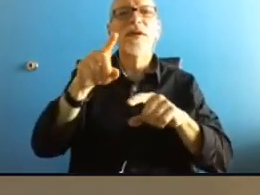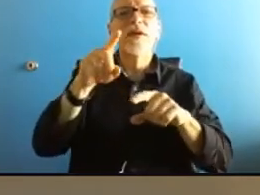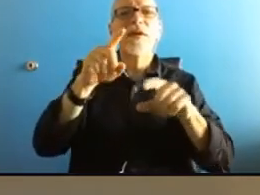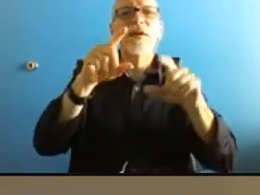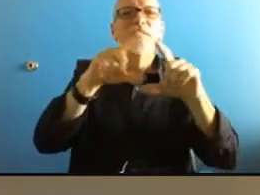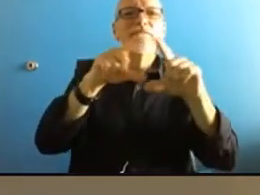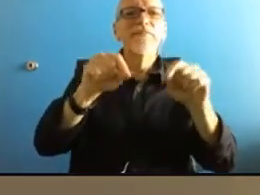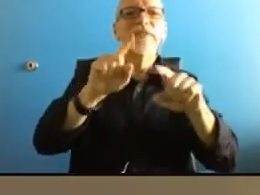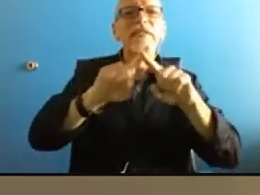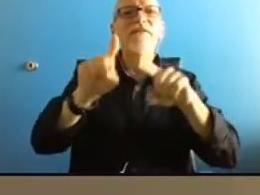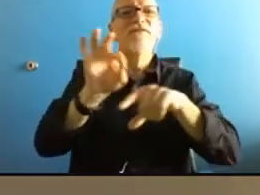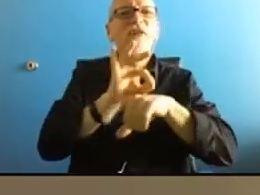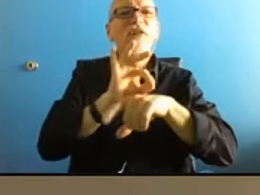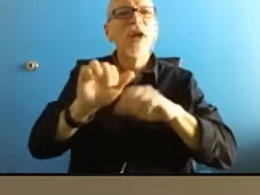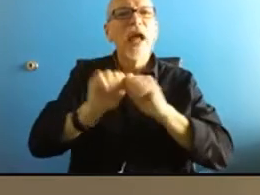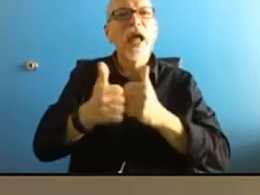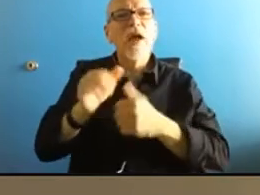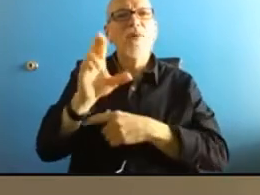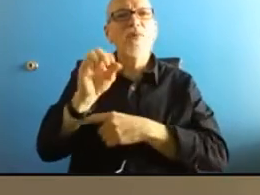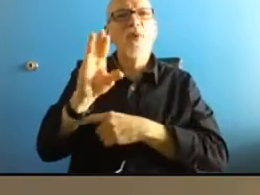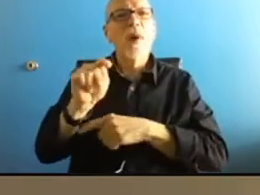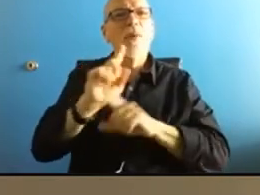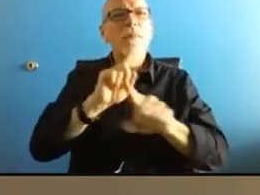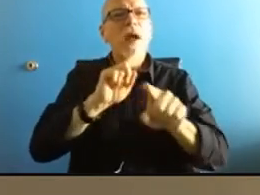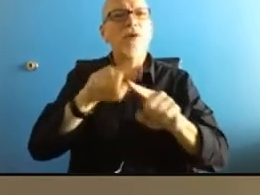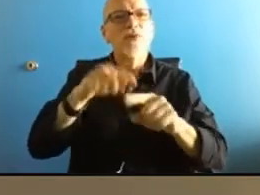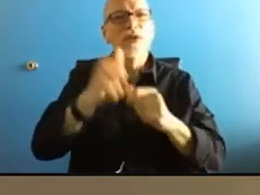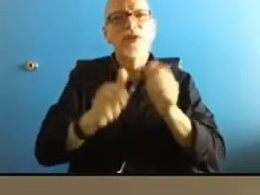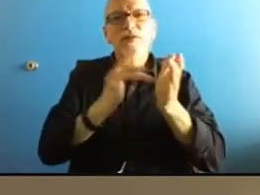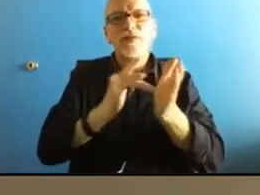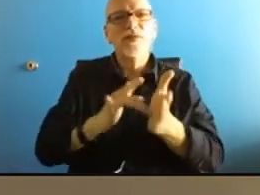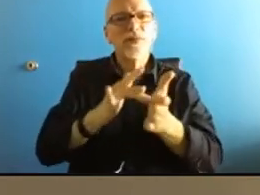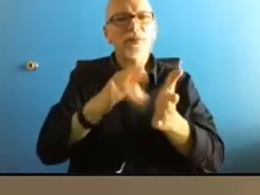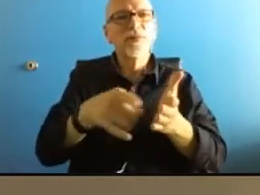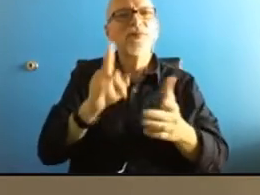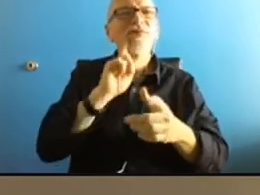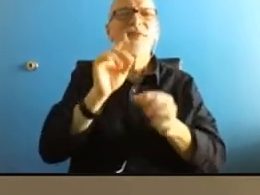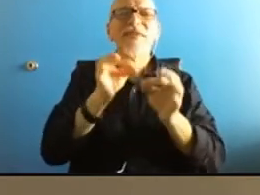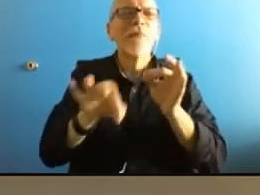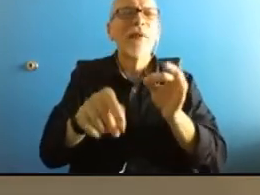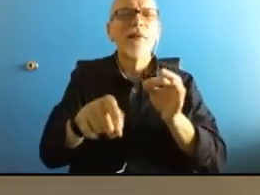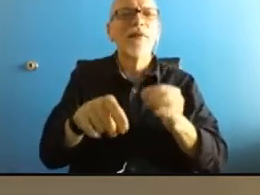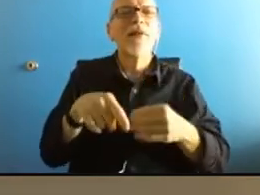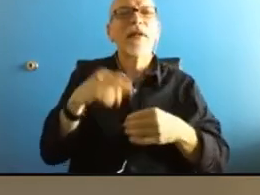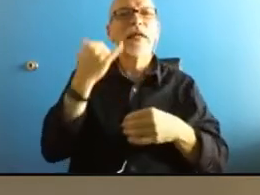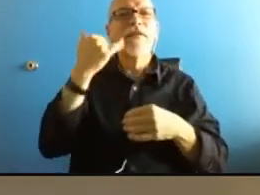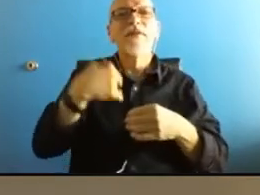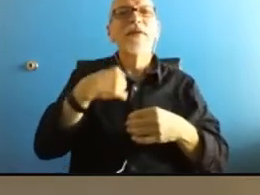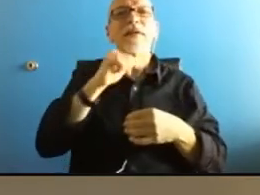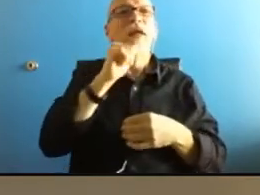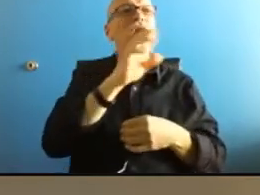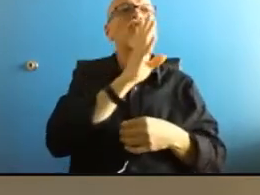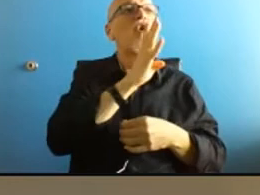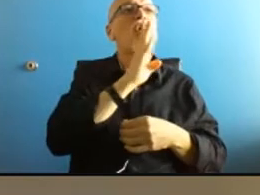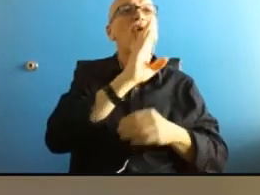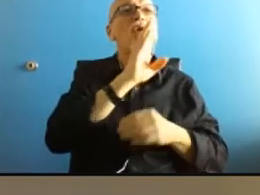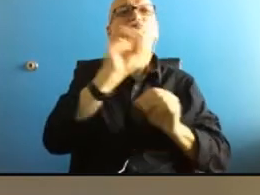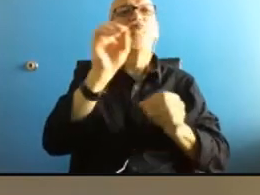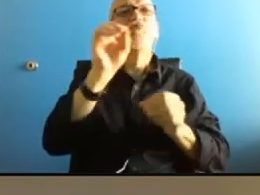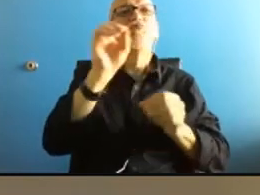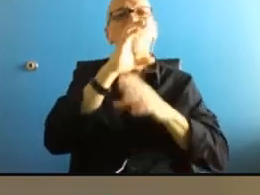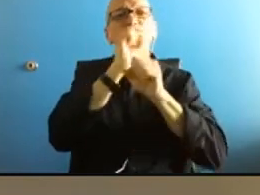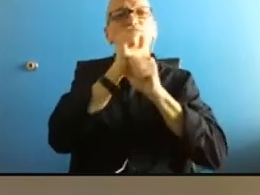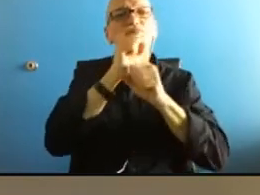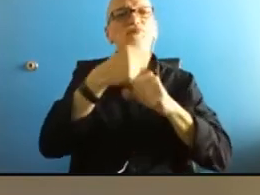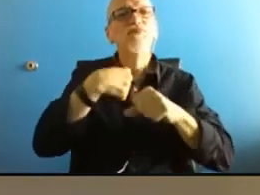the robot responds to them. Very simple. So even if I wasn't talking and it was just